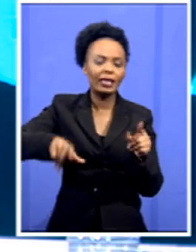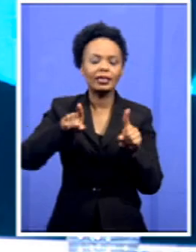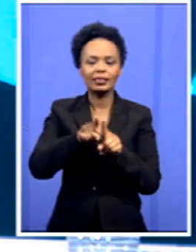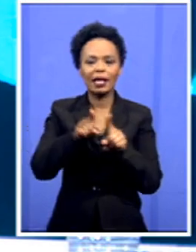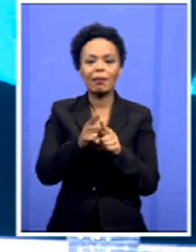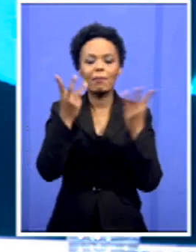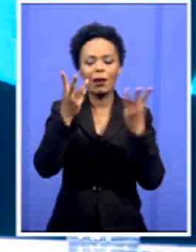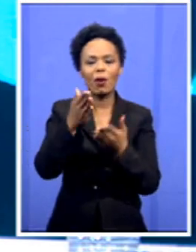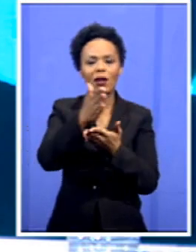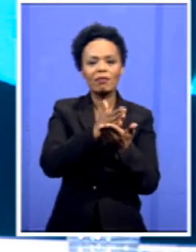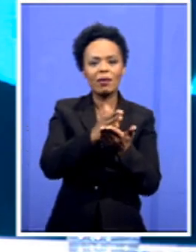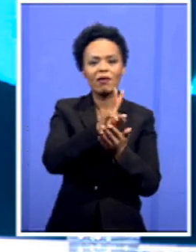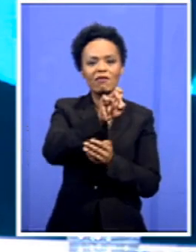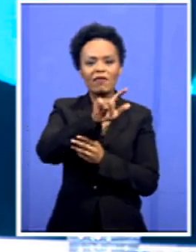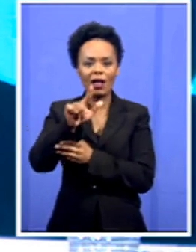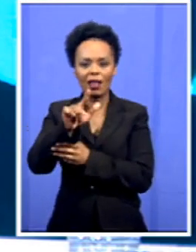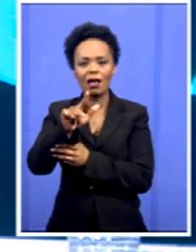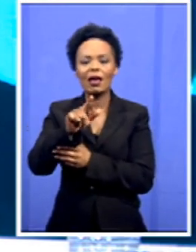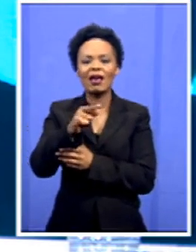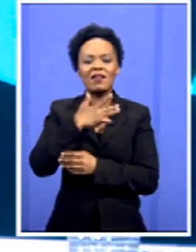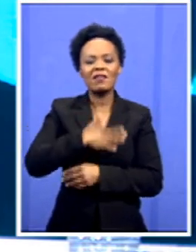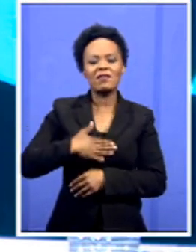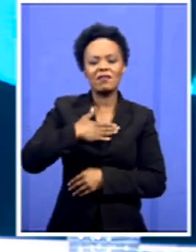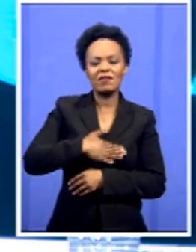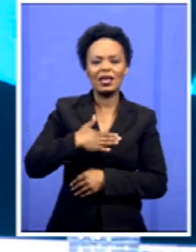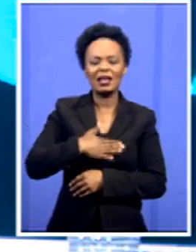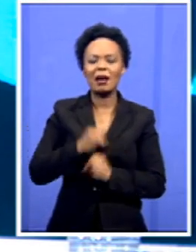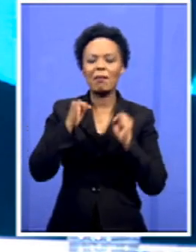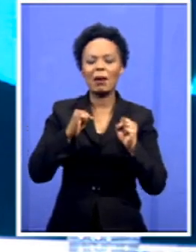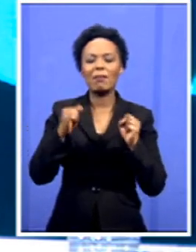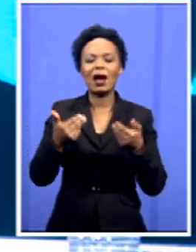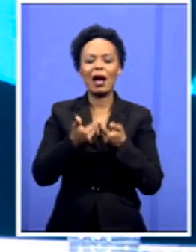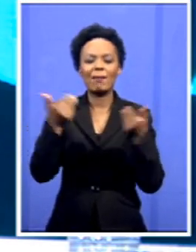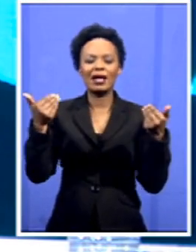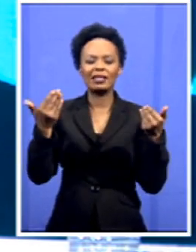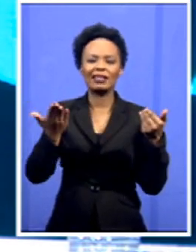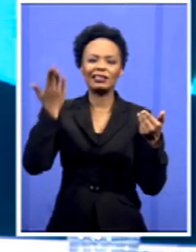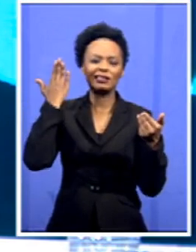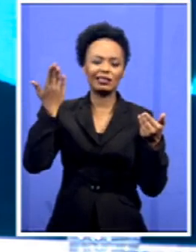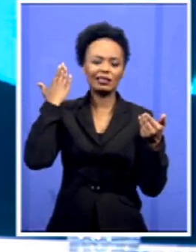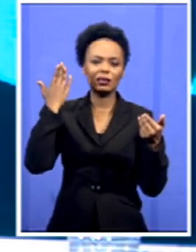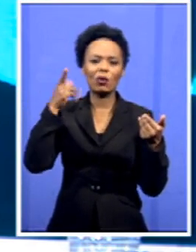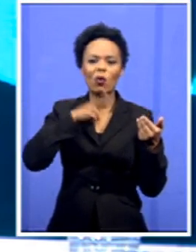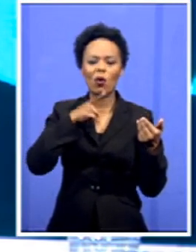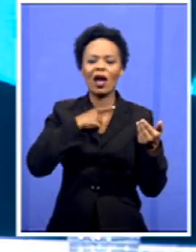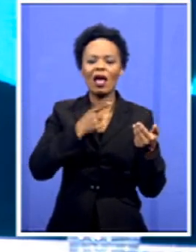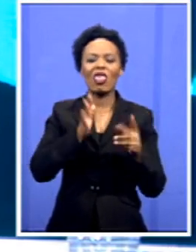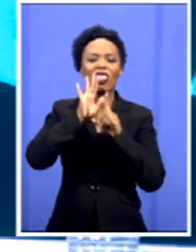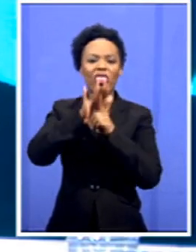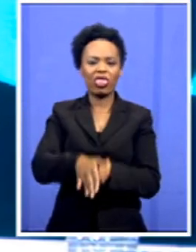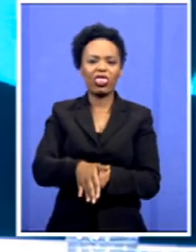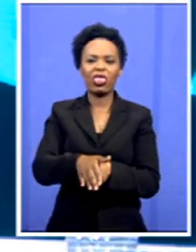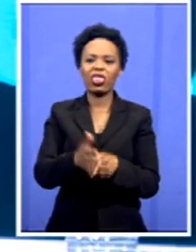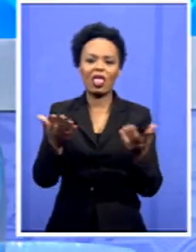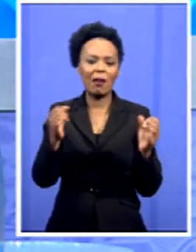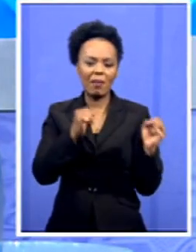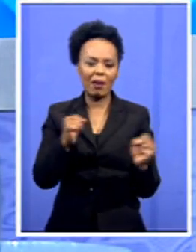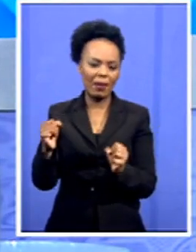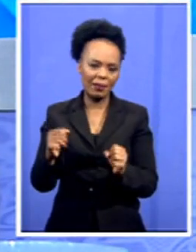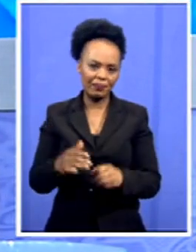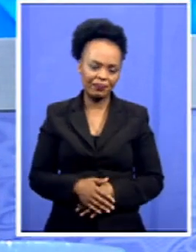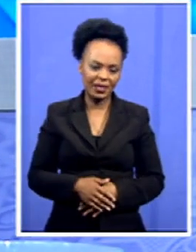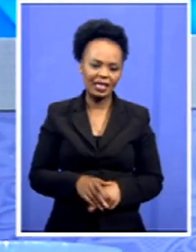of Midval still feel like they are still living in the apartheid era where they are segregated. So what are they to do? What are